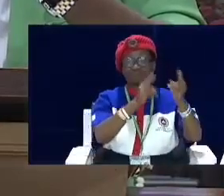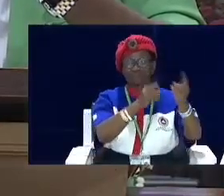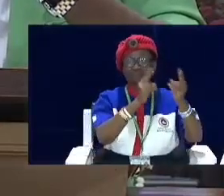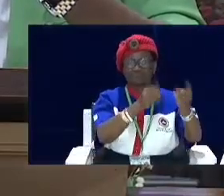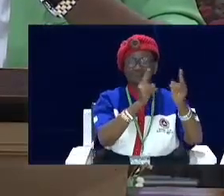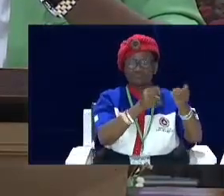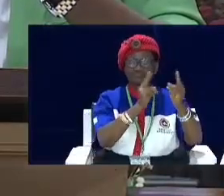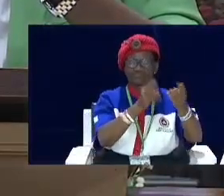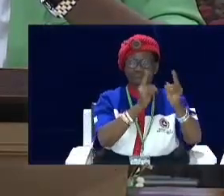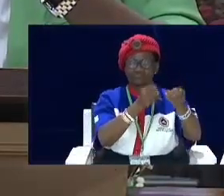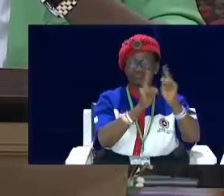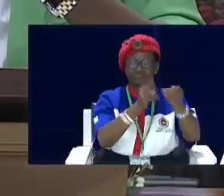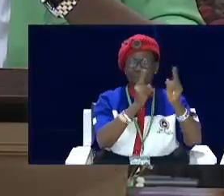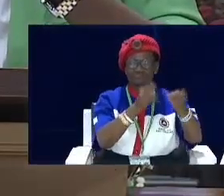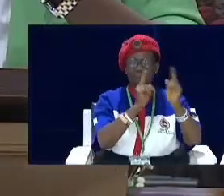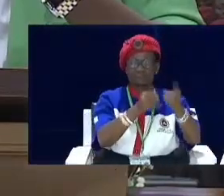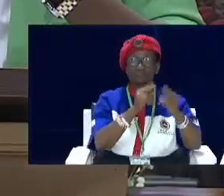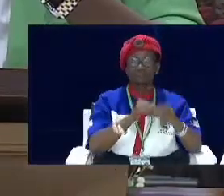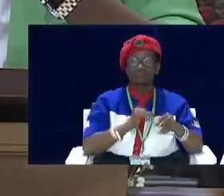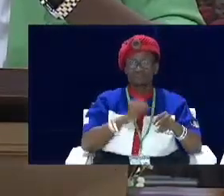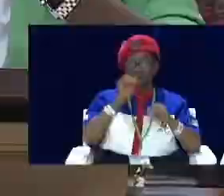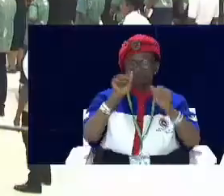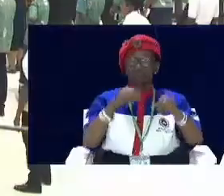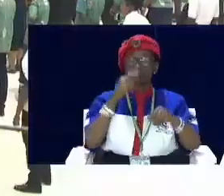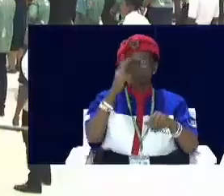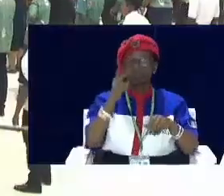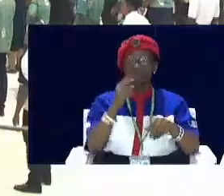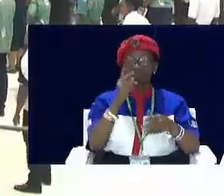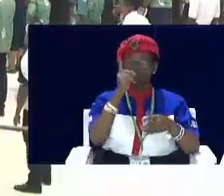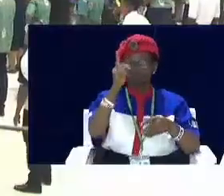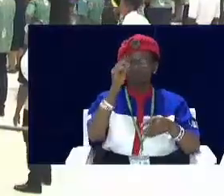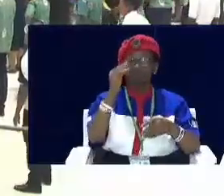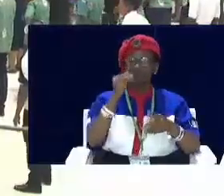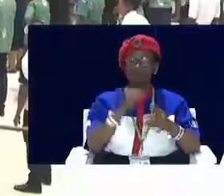Hurry up. I can see one or two of you.